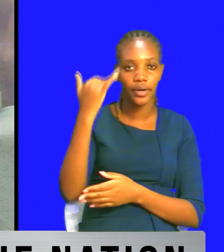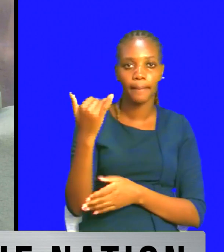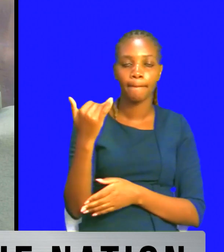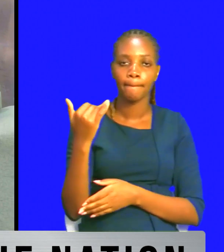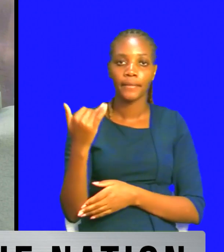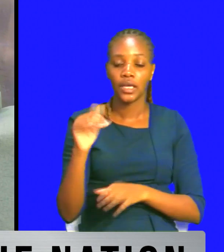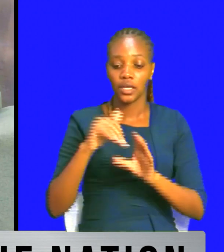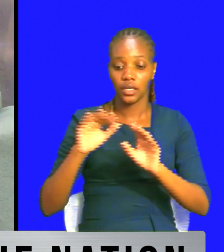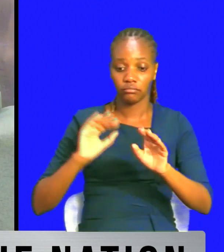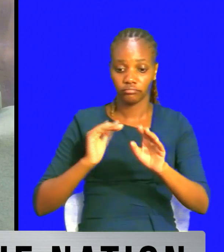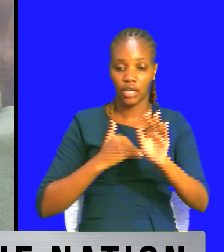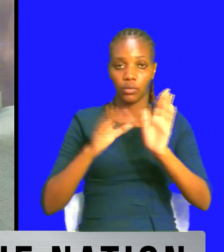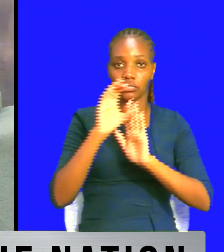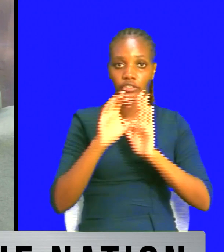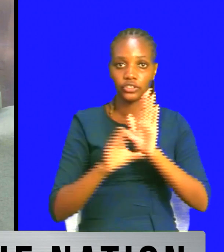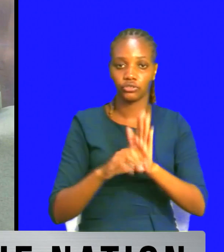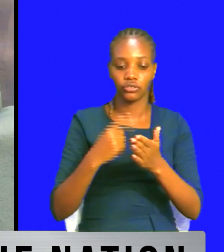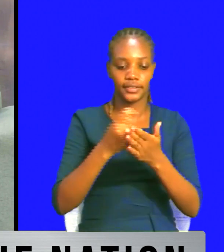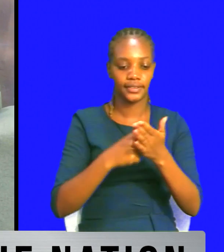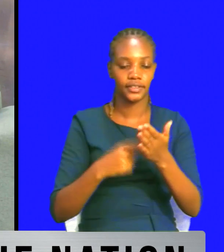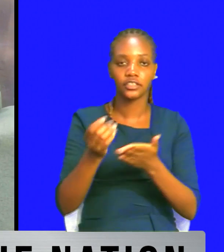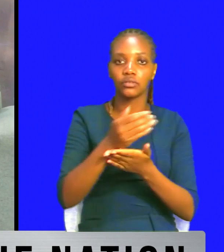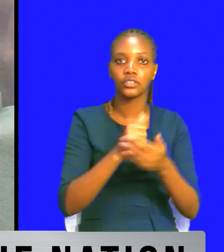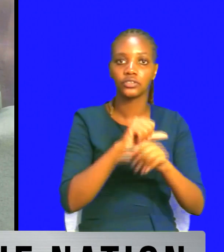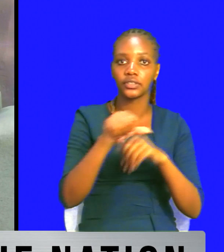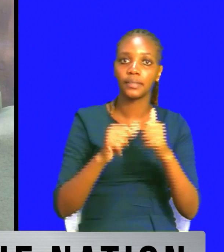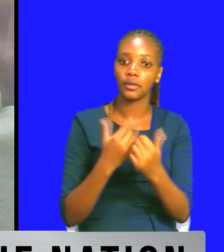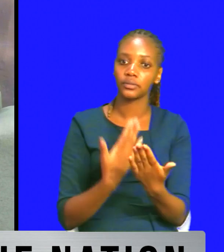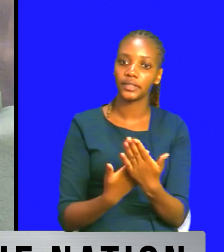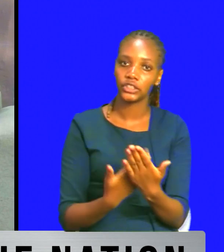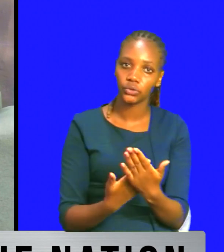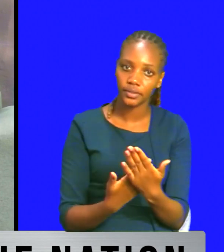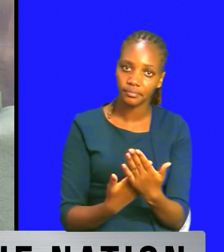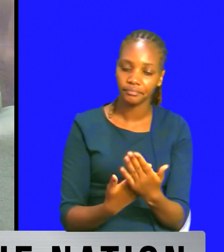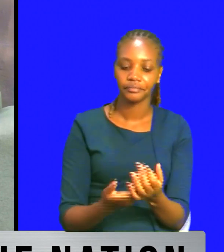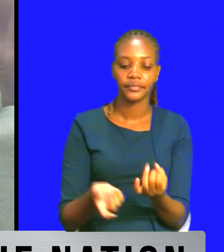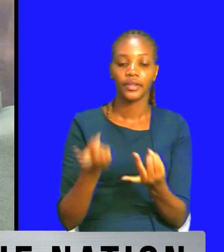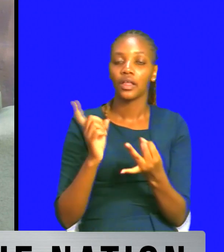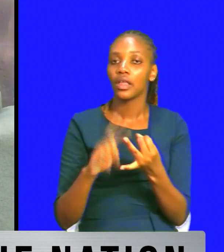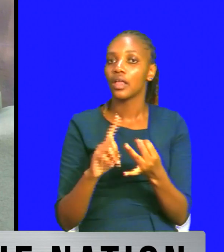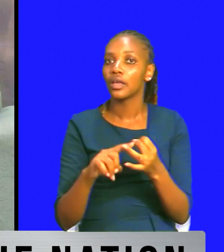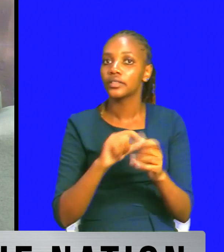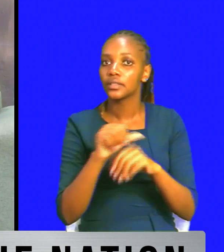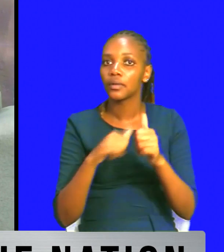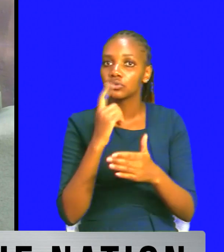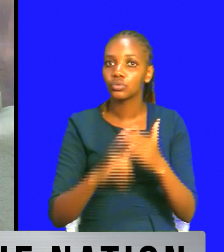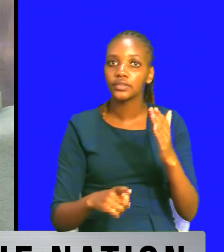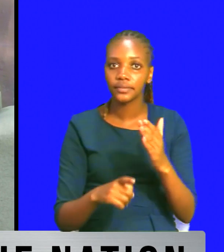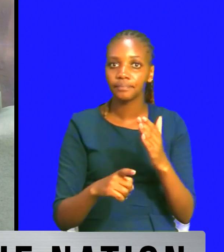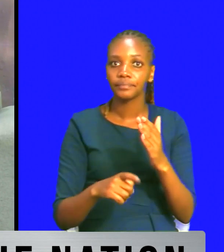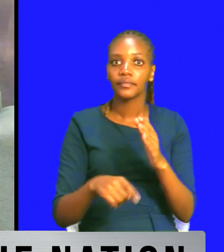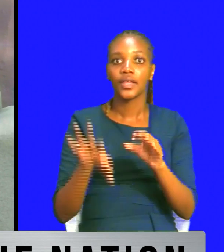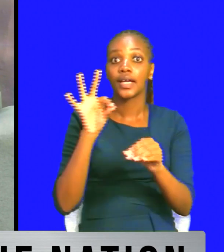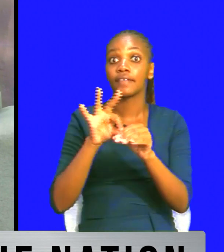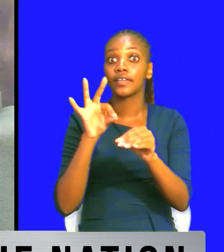in our constitution, signature collection is about petitions, really, one, and then the second one is about a referendum, which Free Kenya is